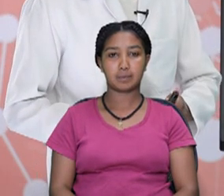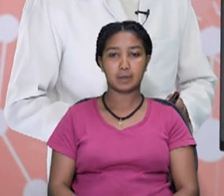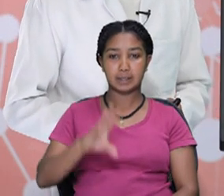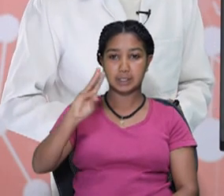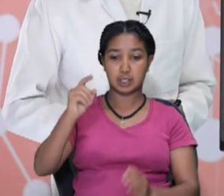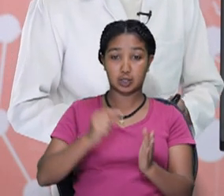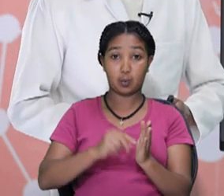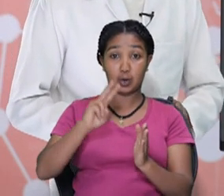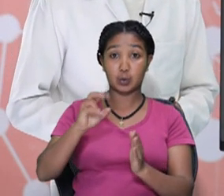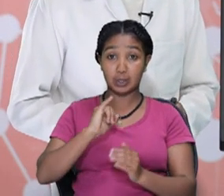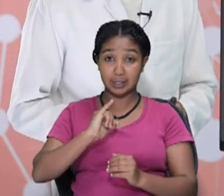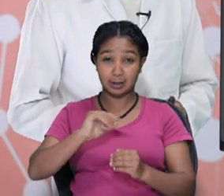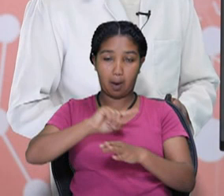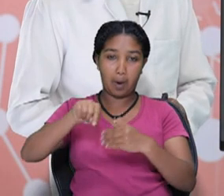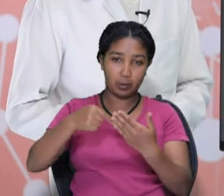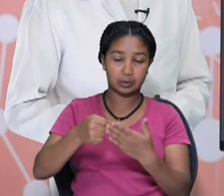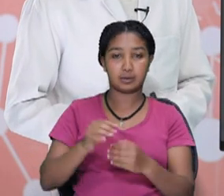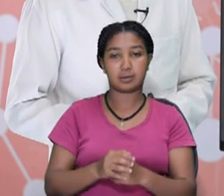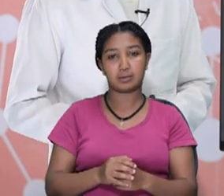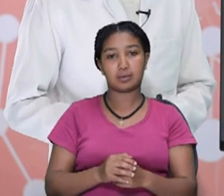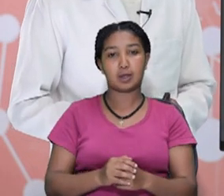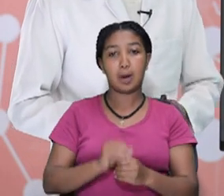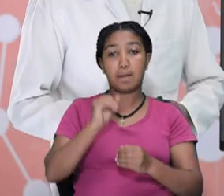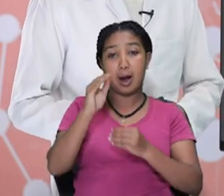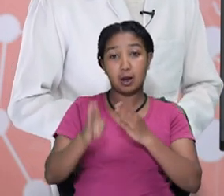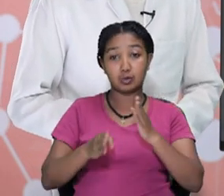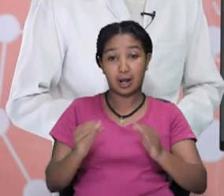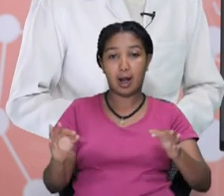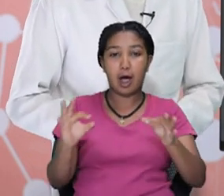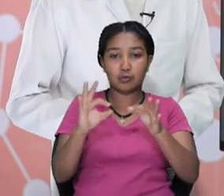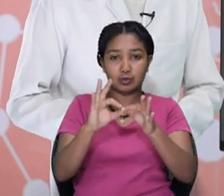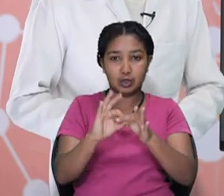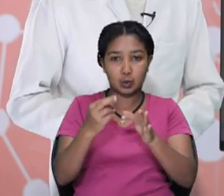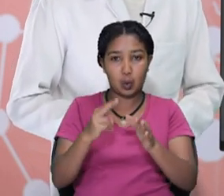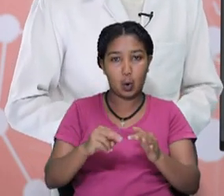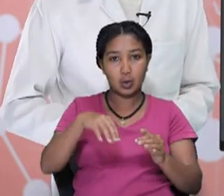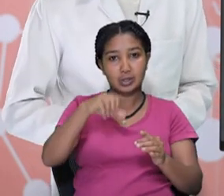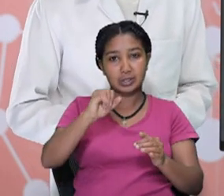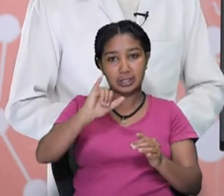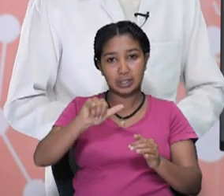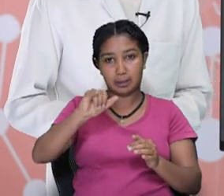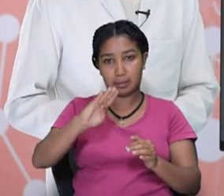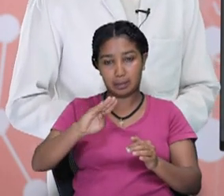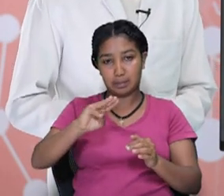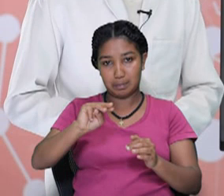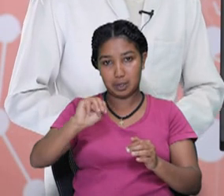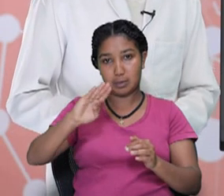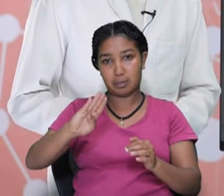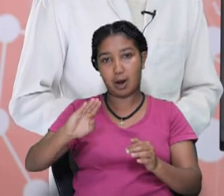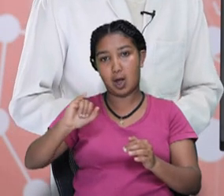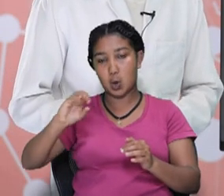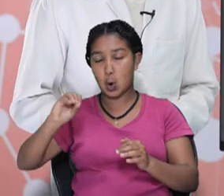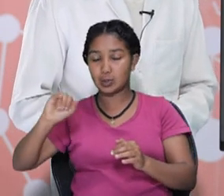Sixth point two is about biological associations or symbiosis. This is also